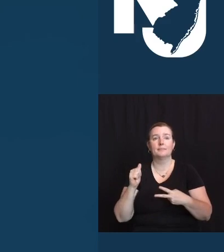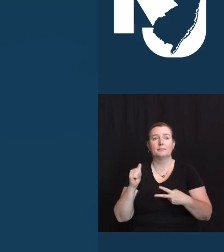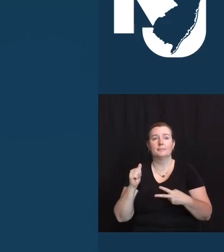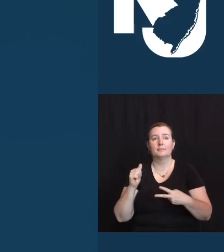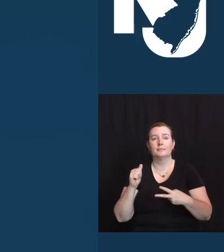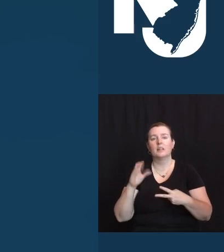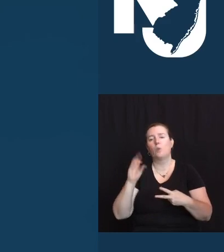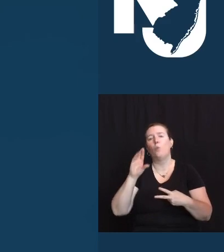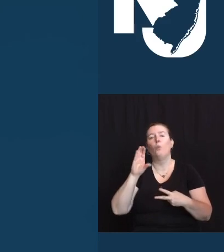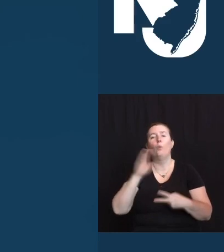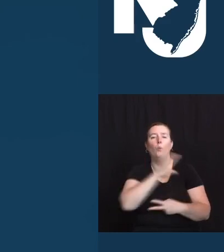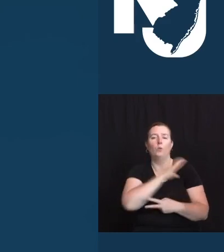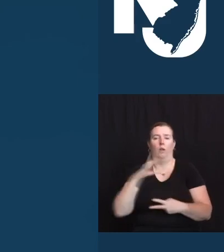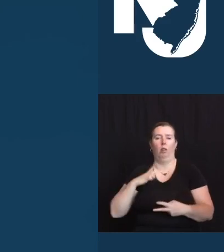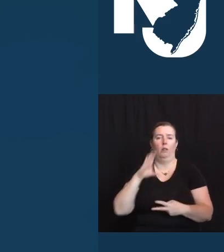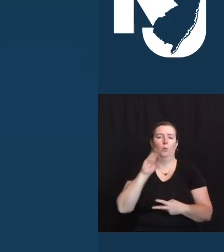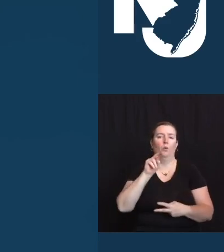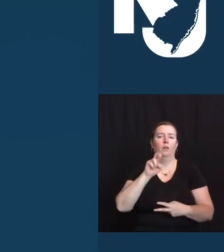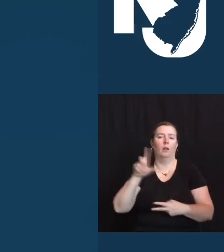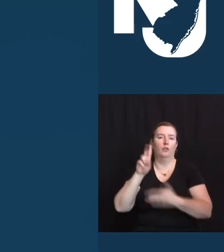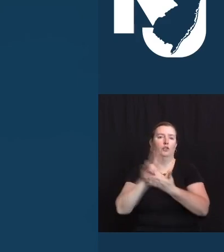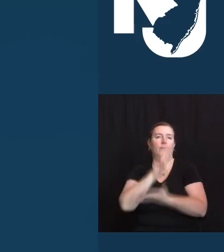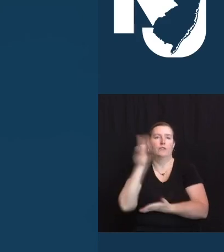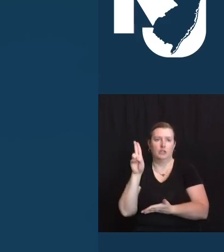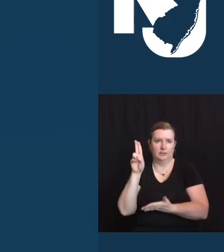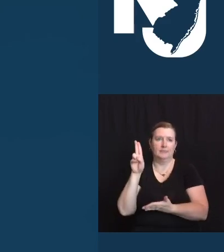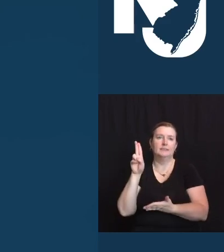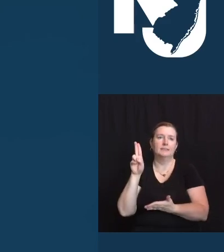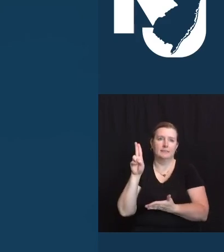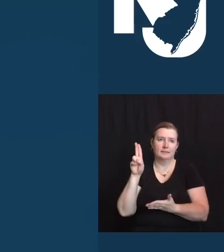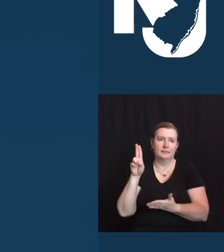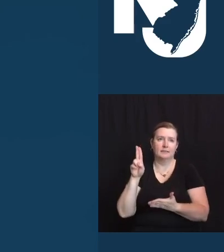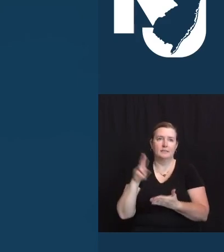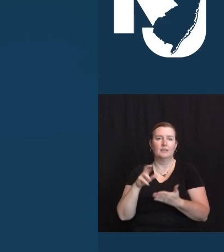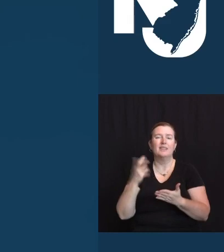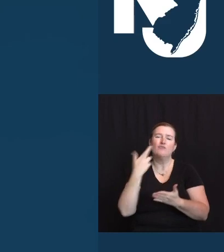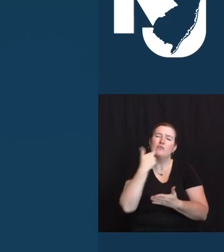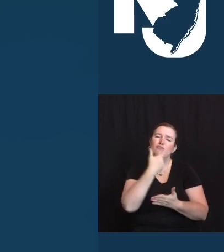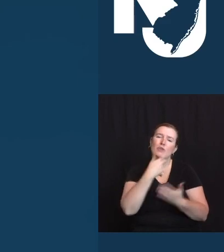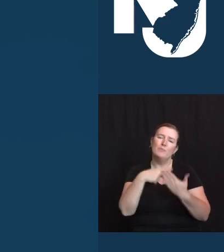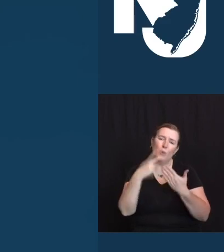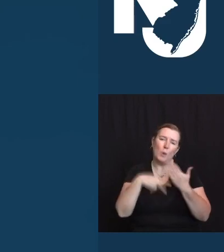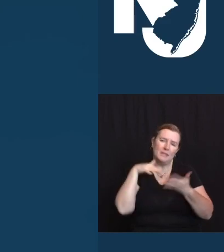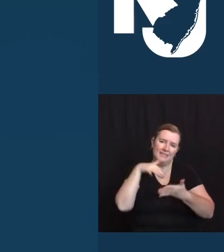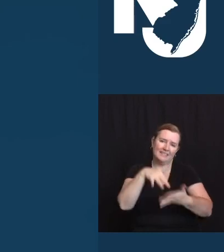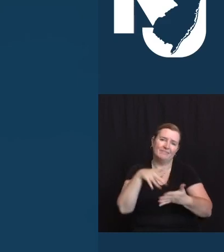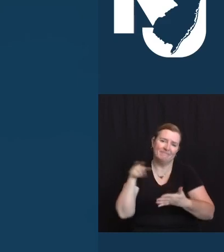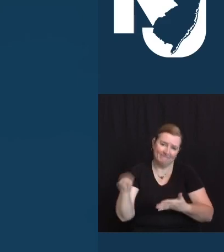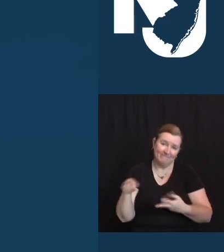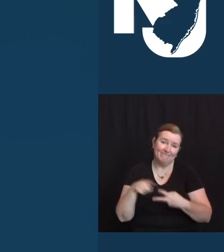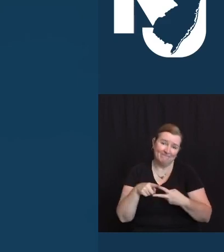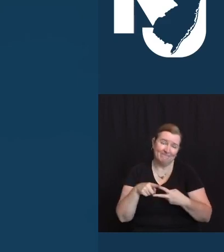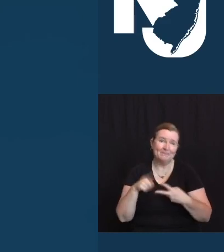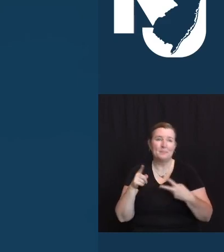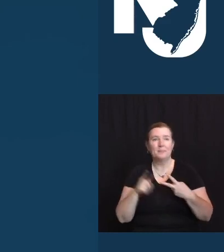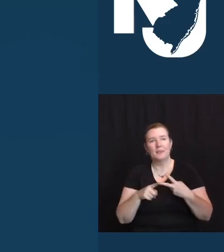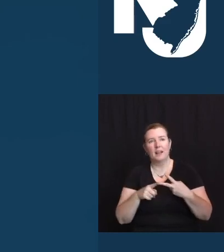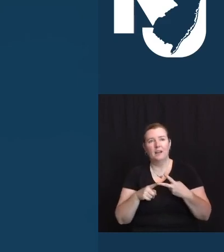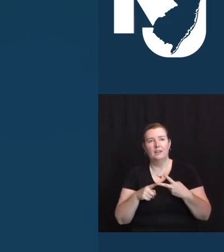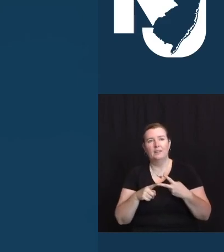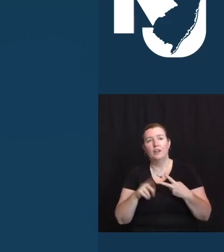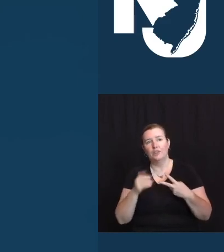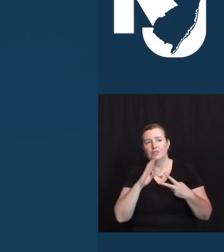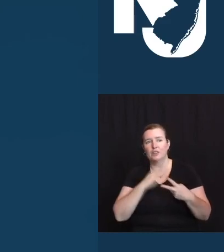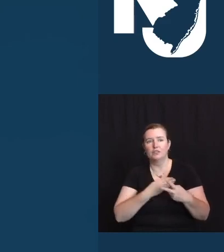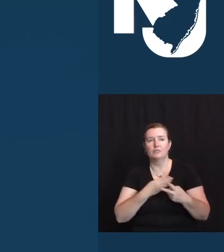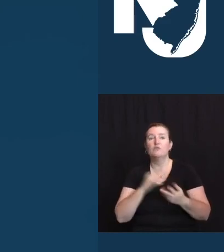not the world's, finest hospitality school. And Victoria, with whom I had the honor as well of speaking with on Monday, who just graduated from Ramapo